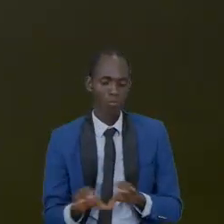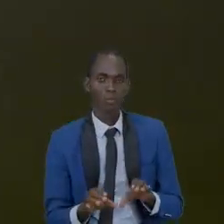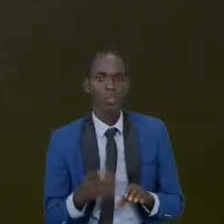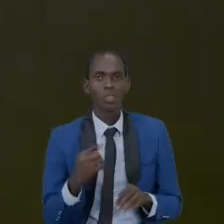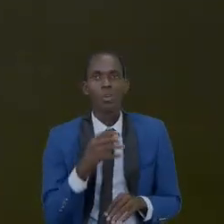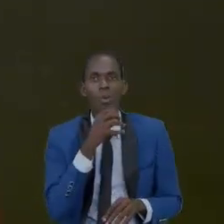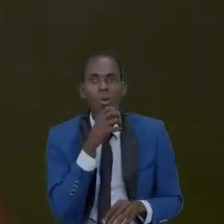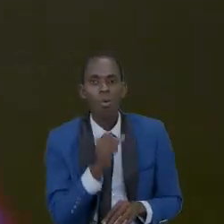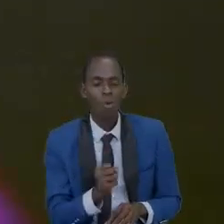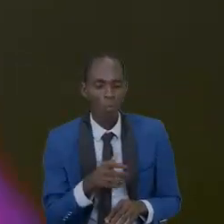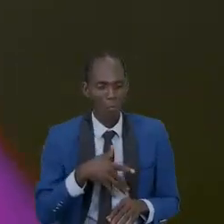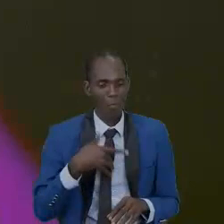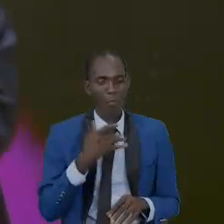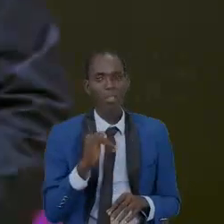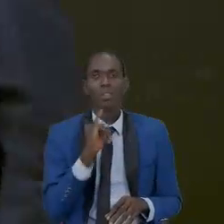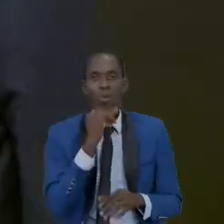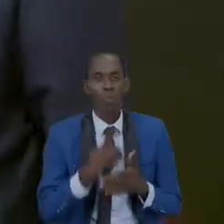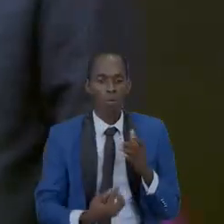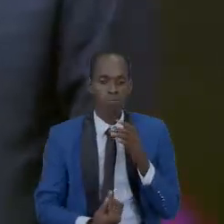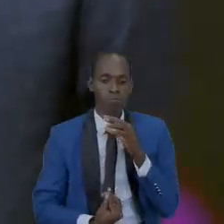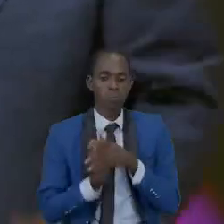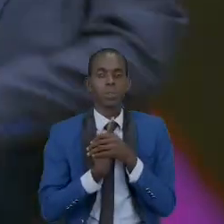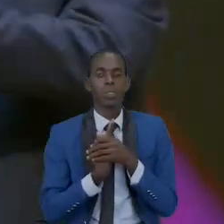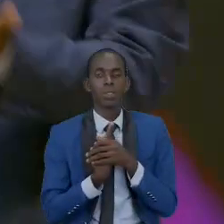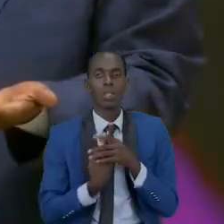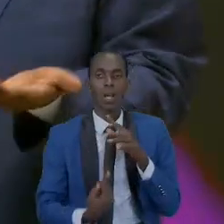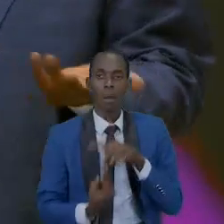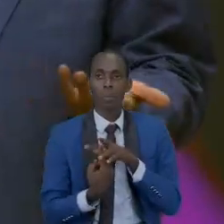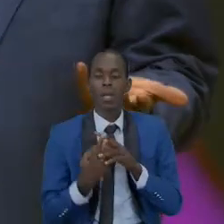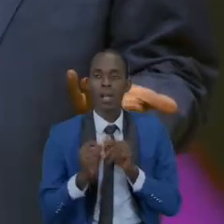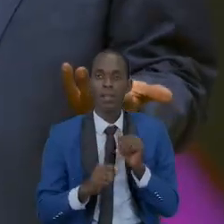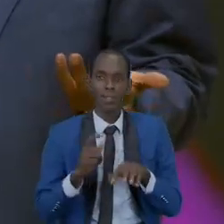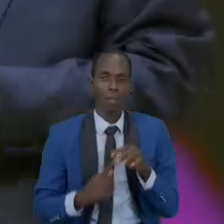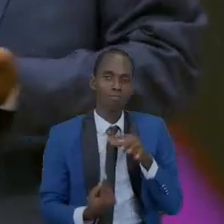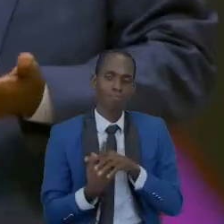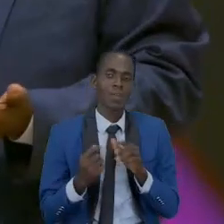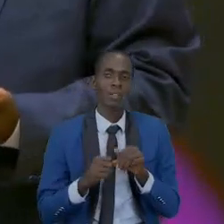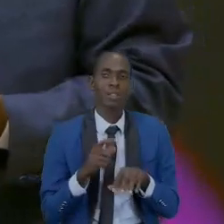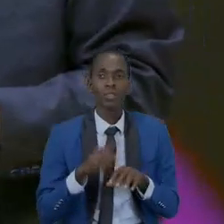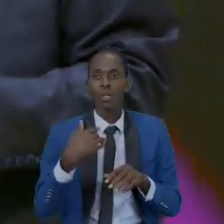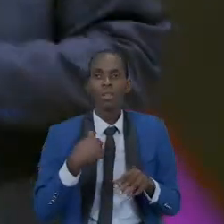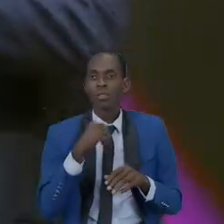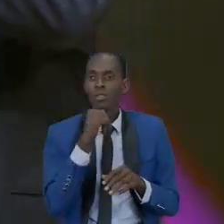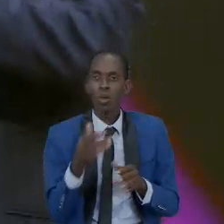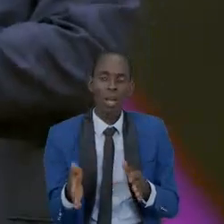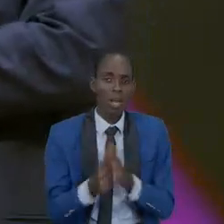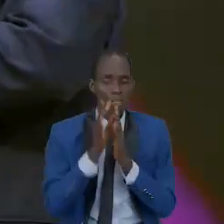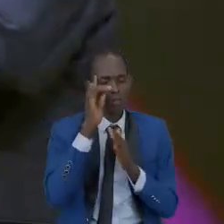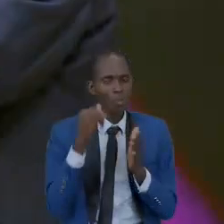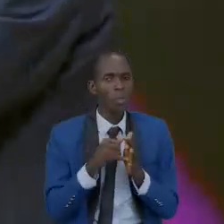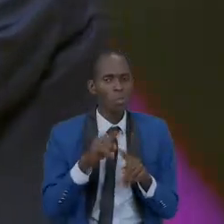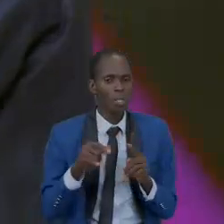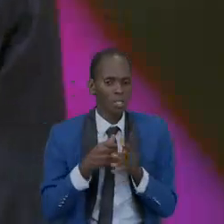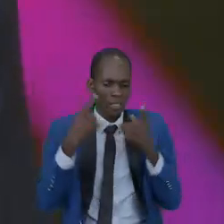old feeling is what will pop up every time. You have not even, you know, called for that, but that's what will